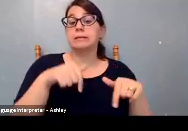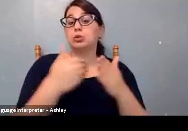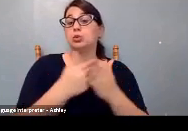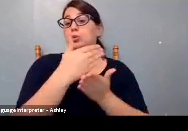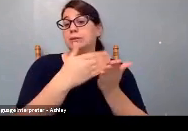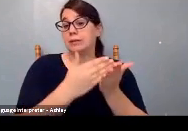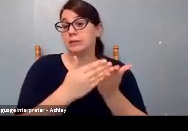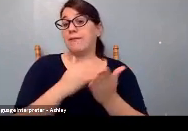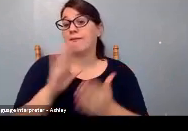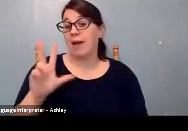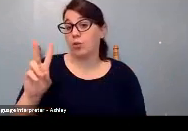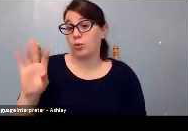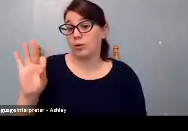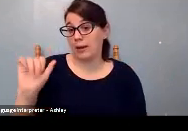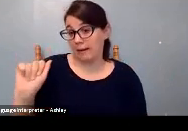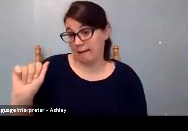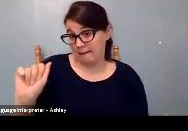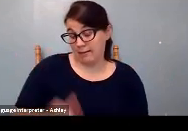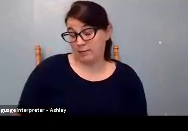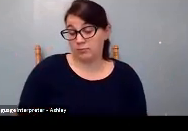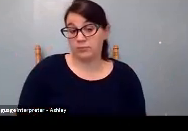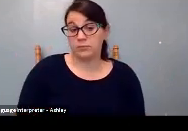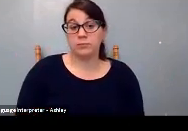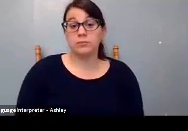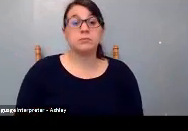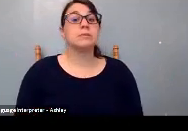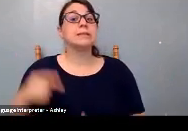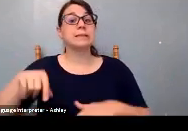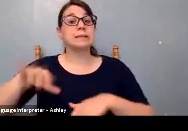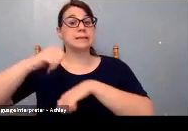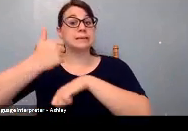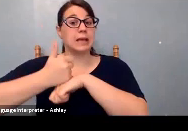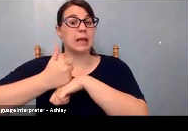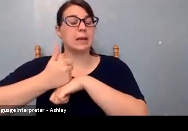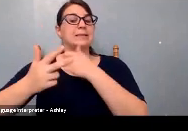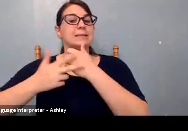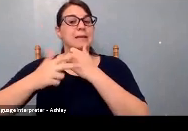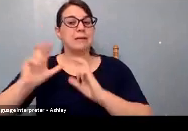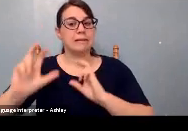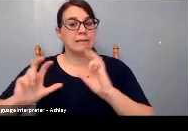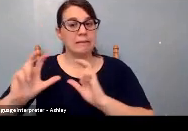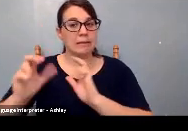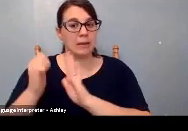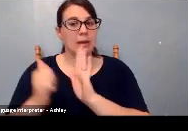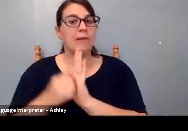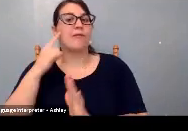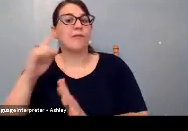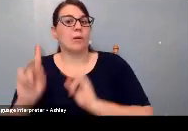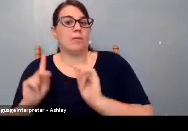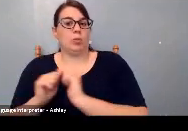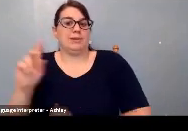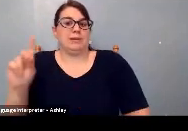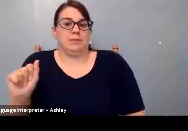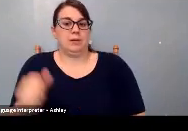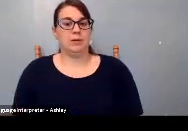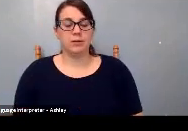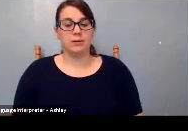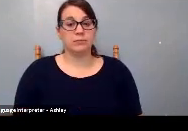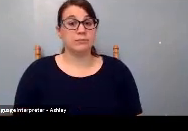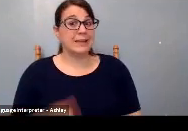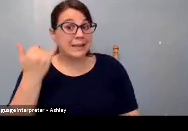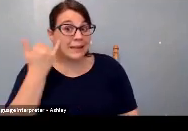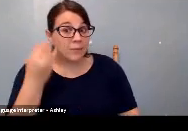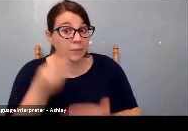bill created savings and investments accounts for individuals with disabilities. Any money that is deposited into this account